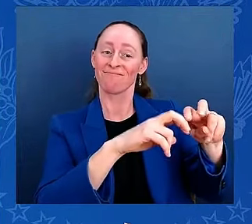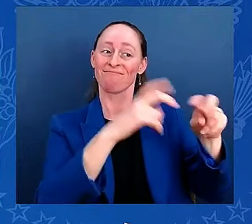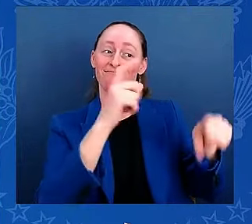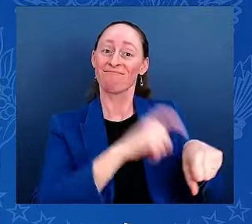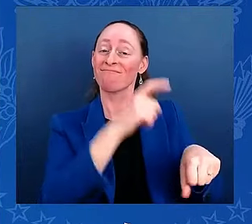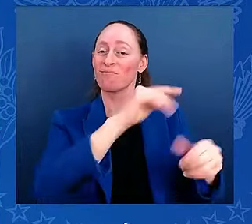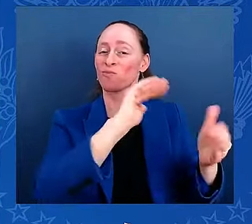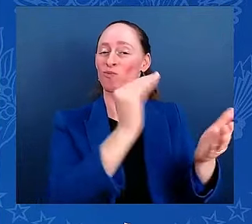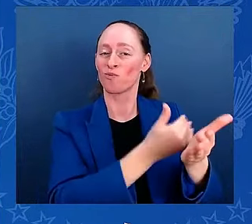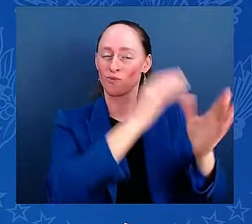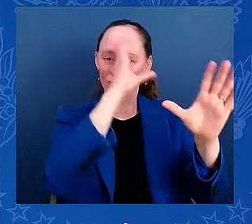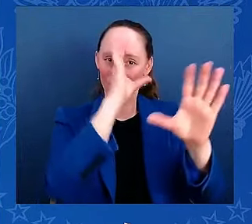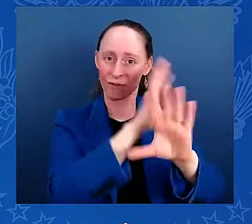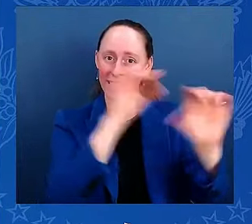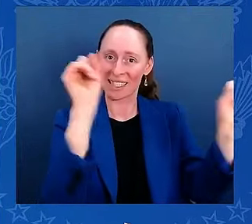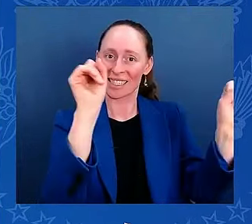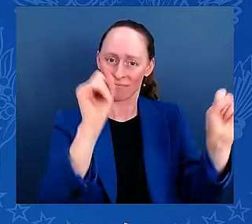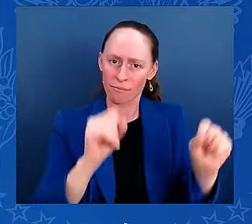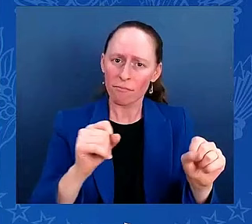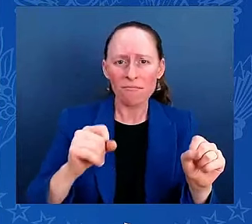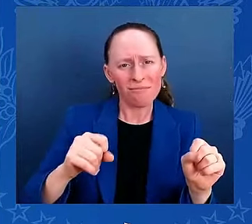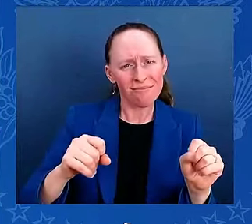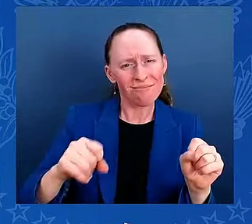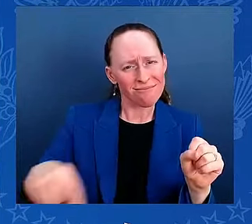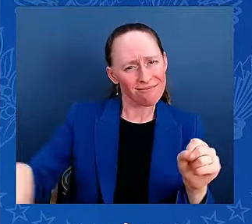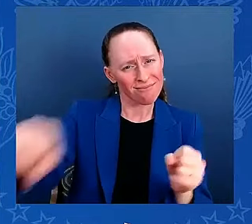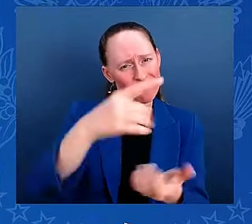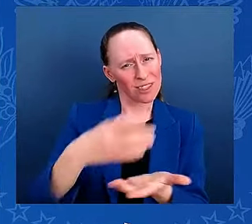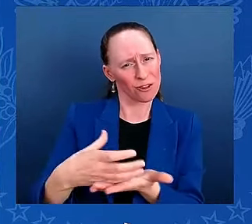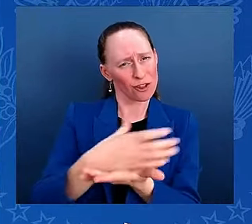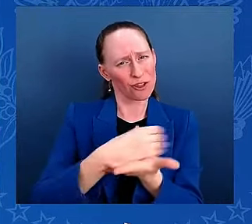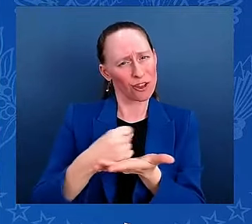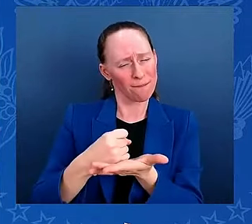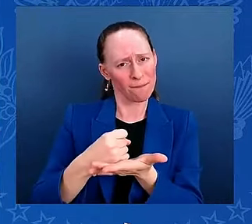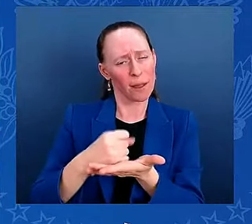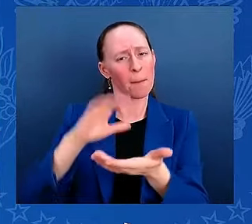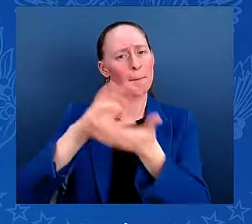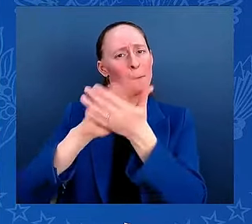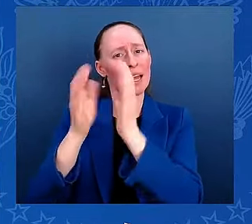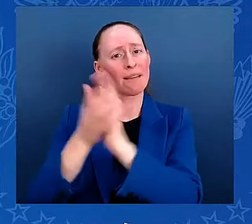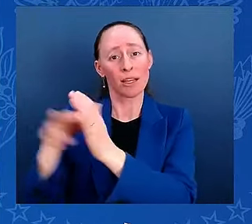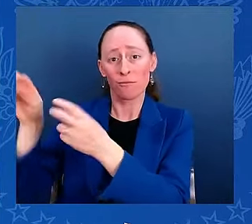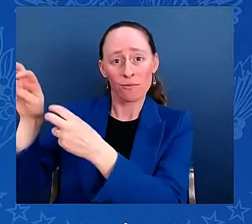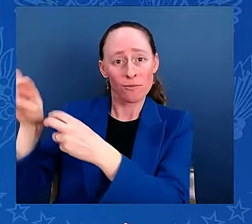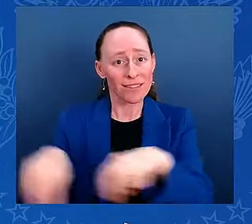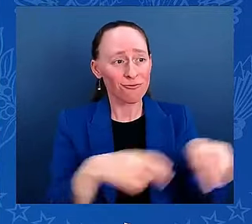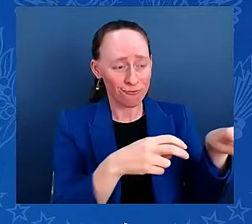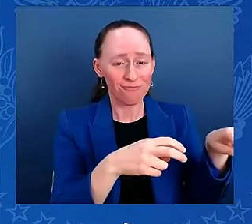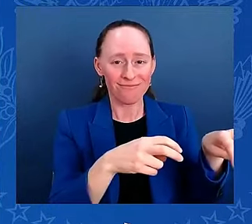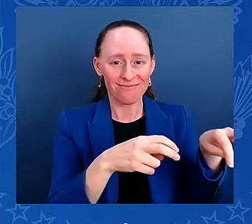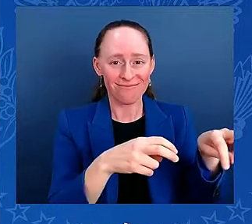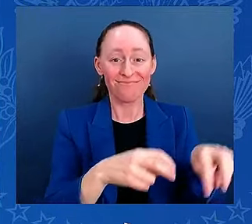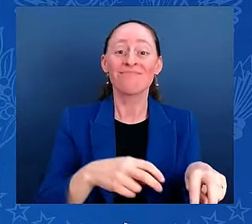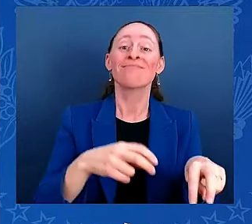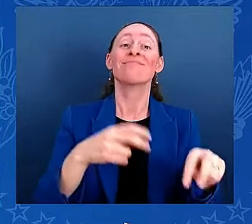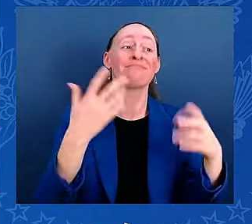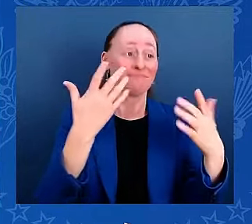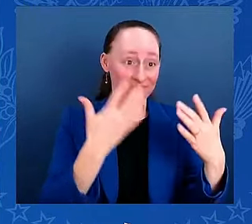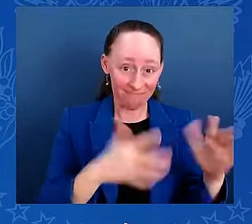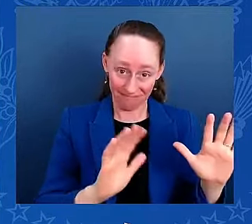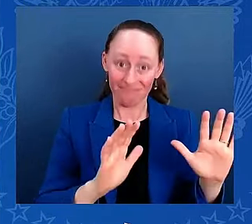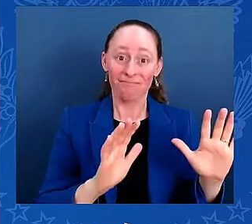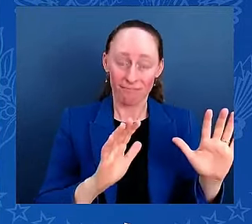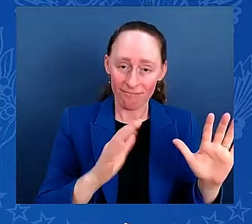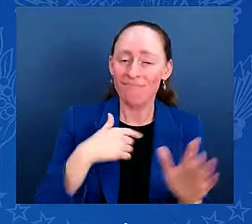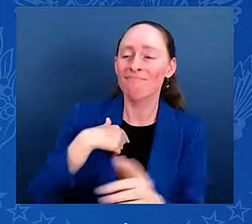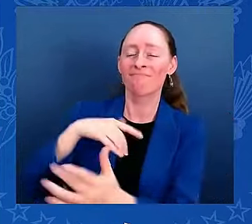Yesterday, I also spoke with Vice President Harris. She's been a partner and a public servant. She ran an